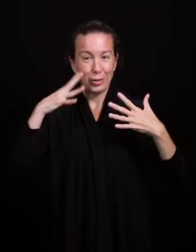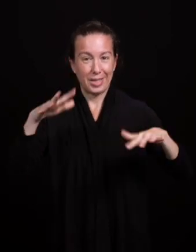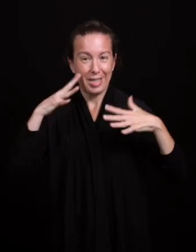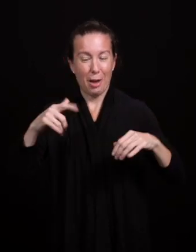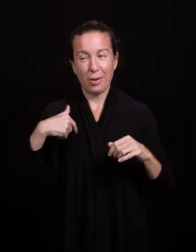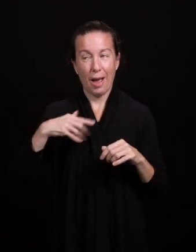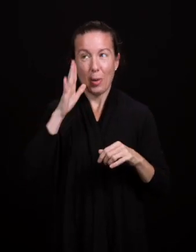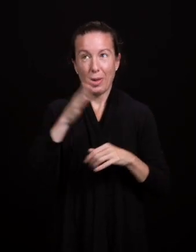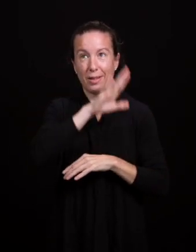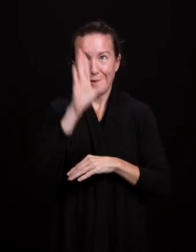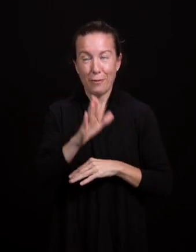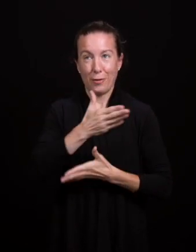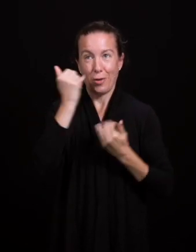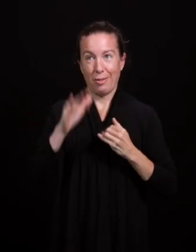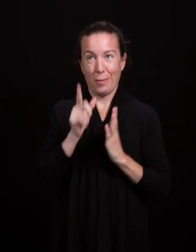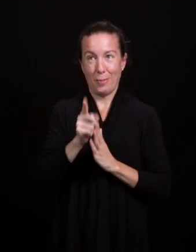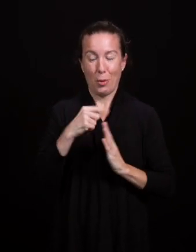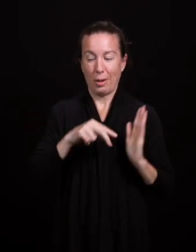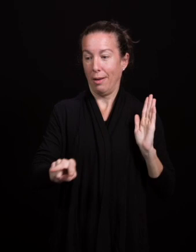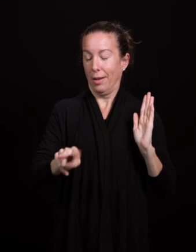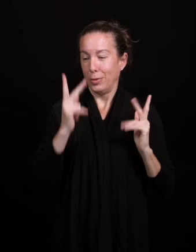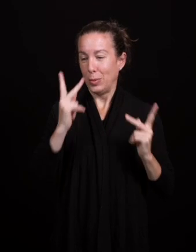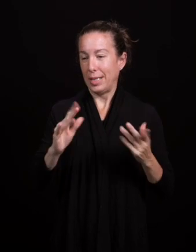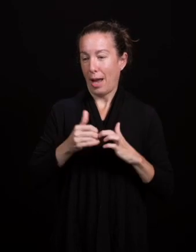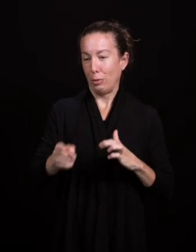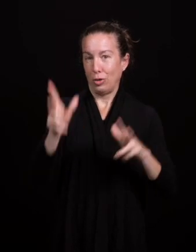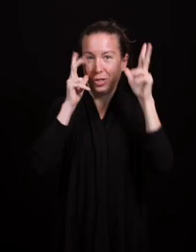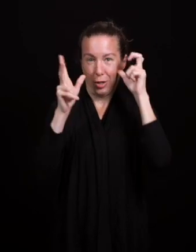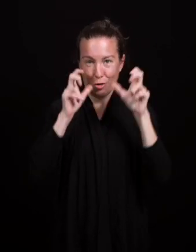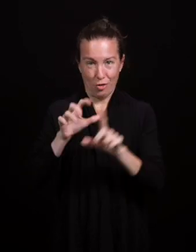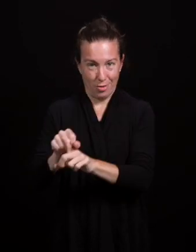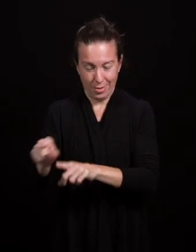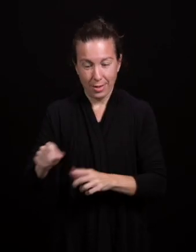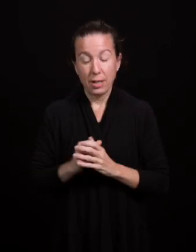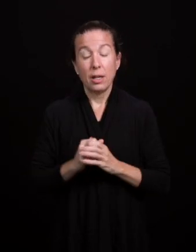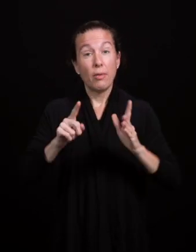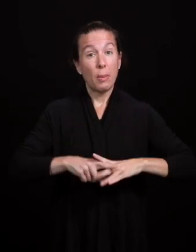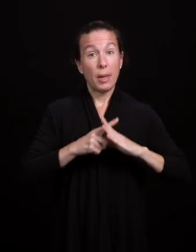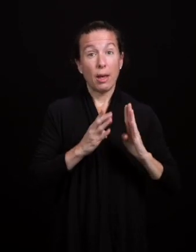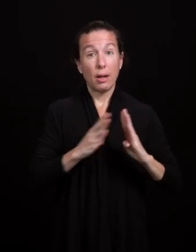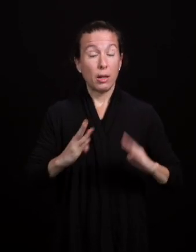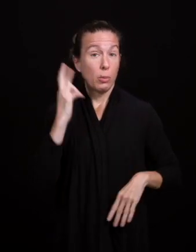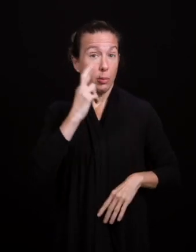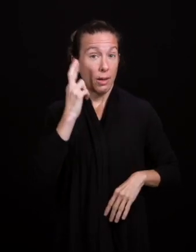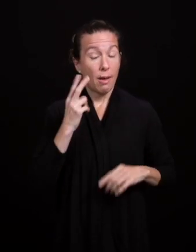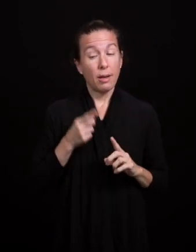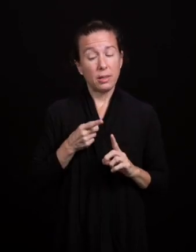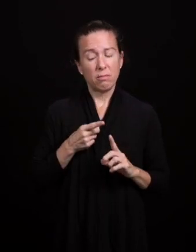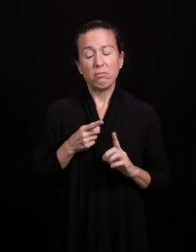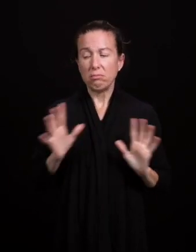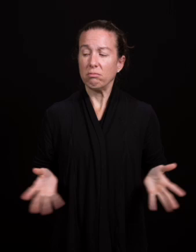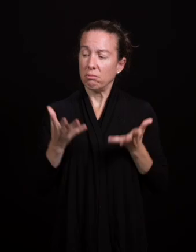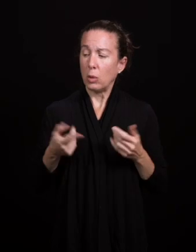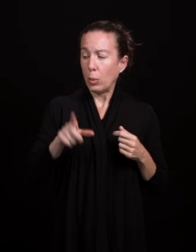that moment in my life. And we pretty much from the start knew that we wanted to do a bilingual,